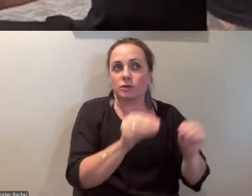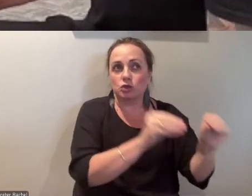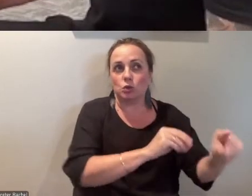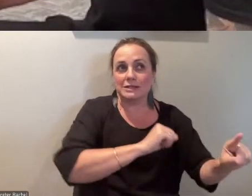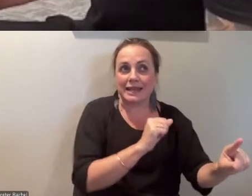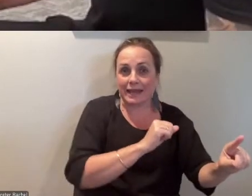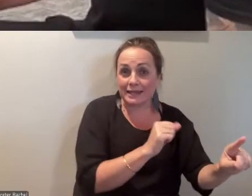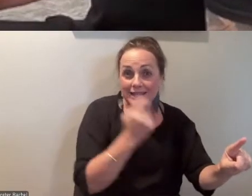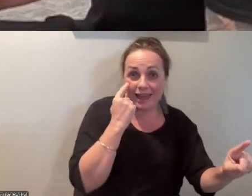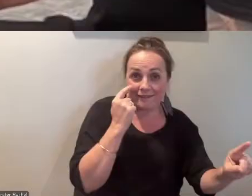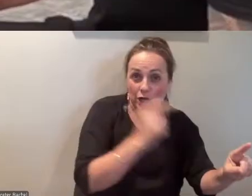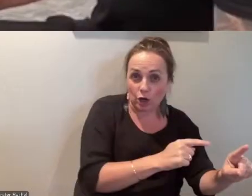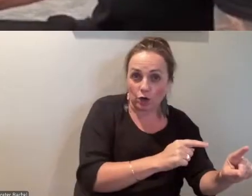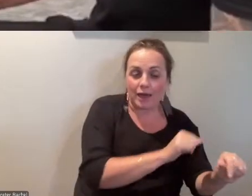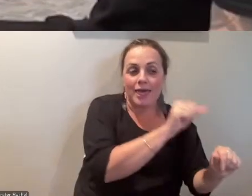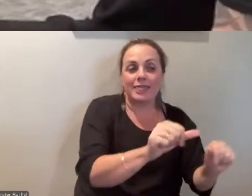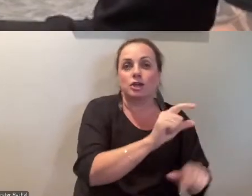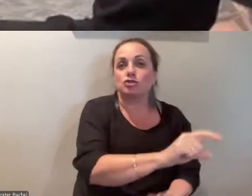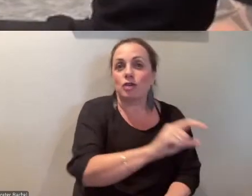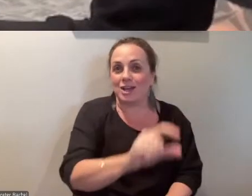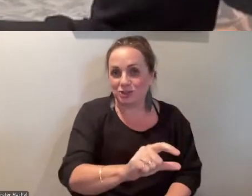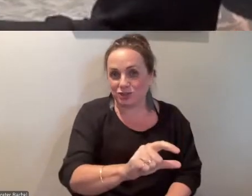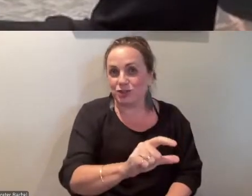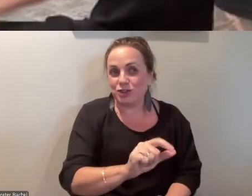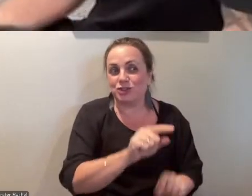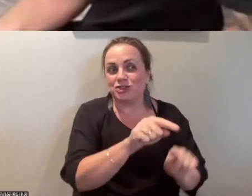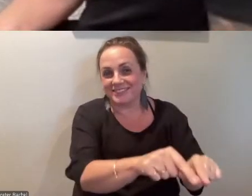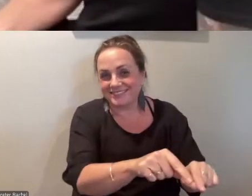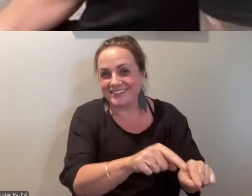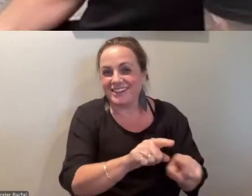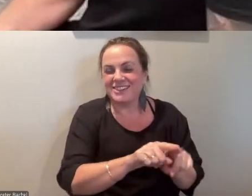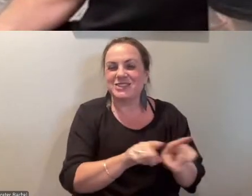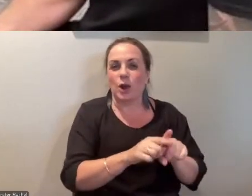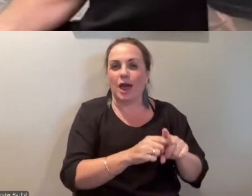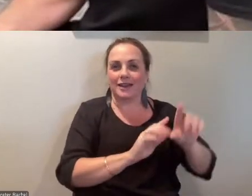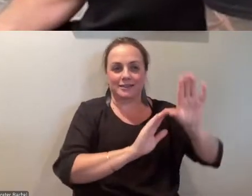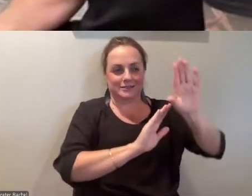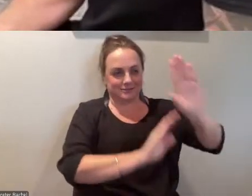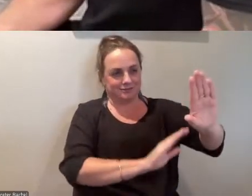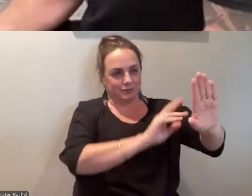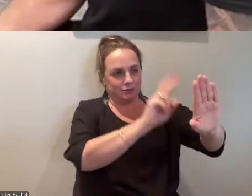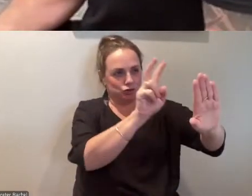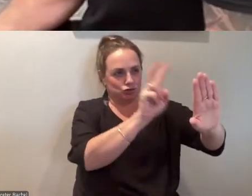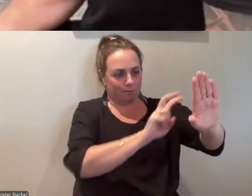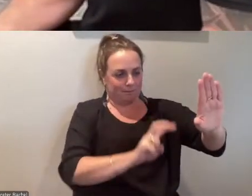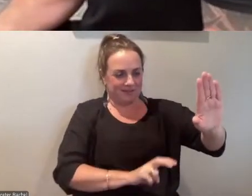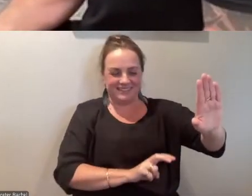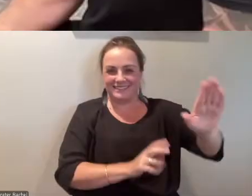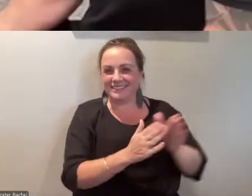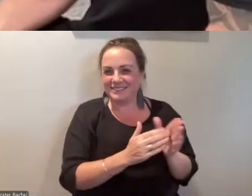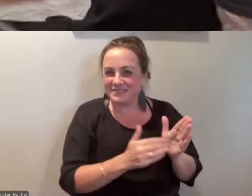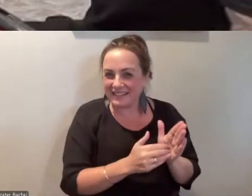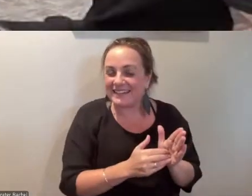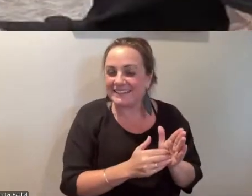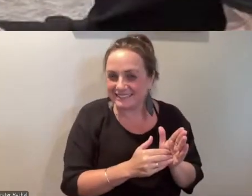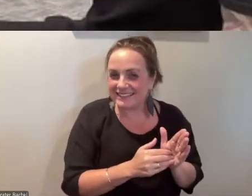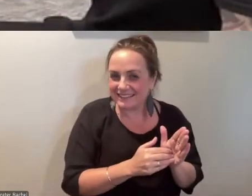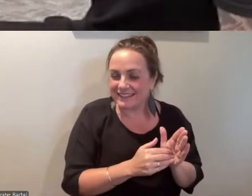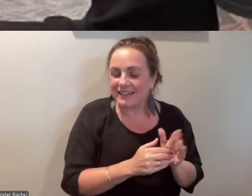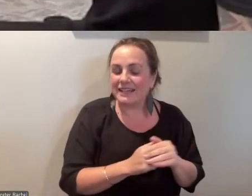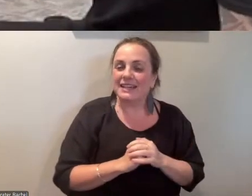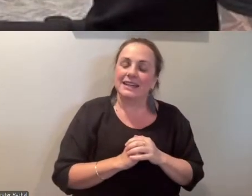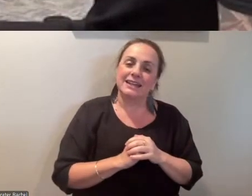Christchurch. So it's doing its trip around New Zealand from the North Island to the south. And the idea was that it just